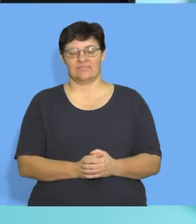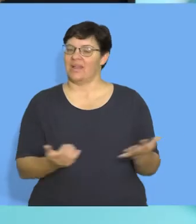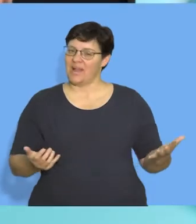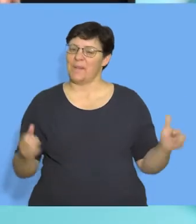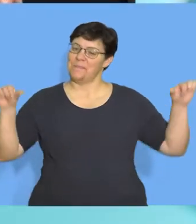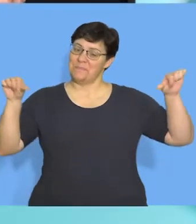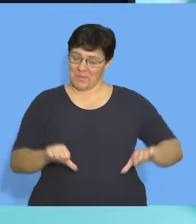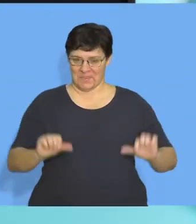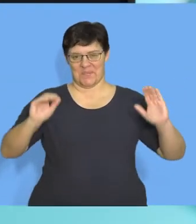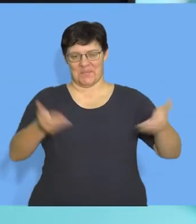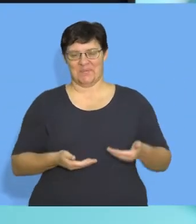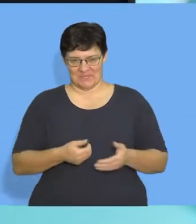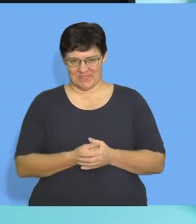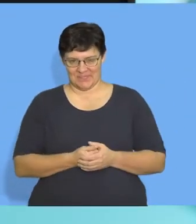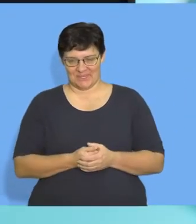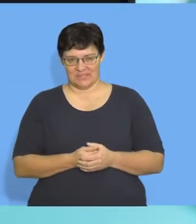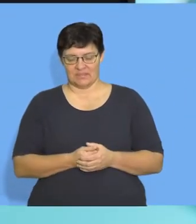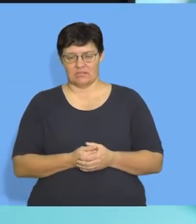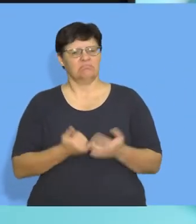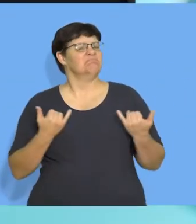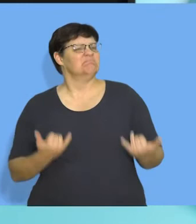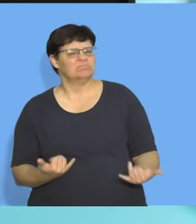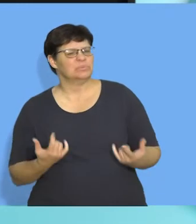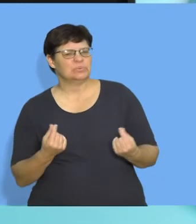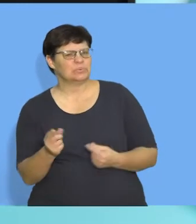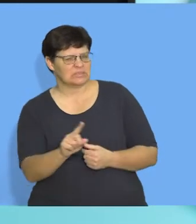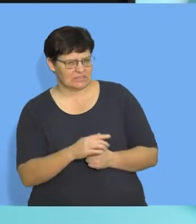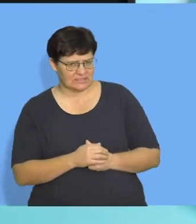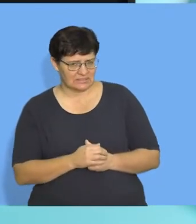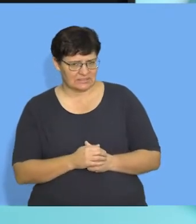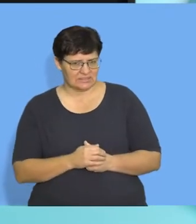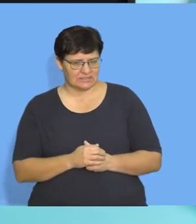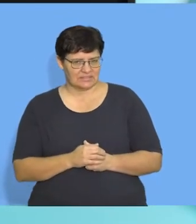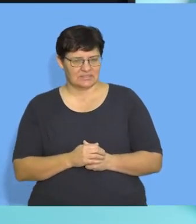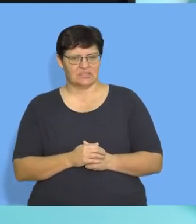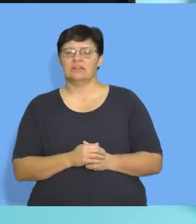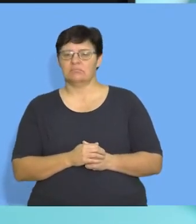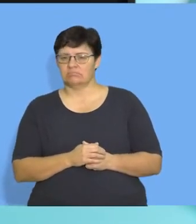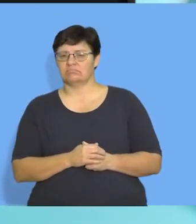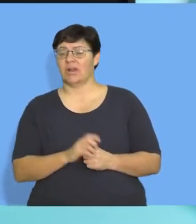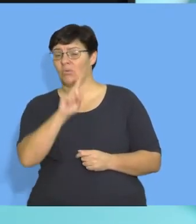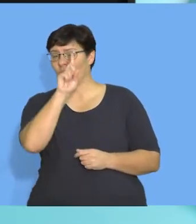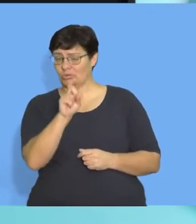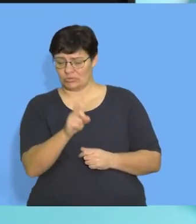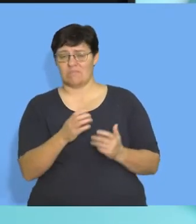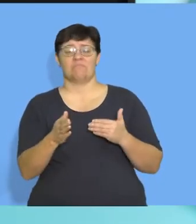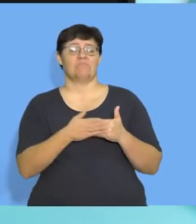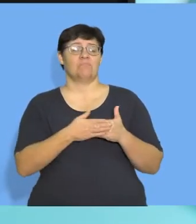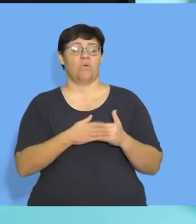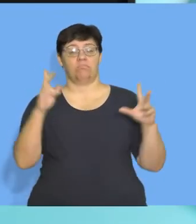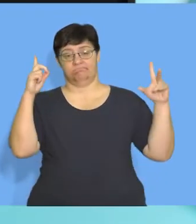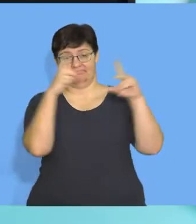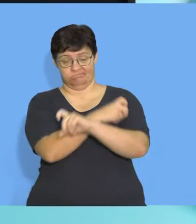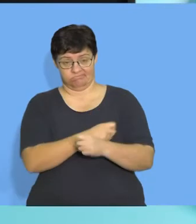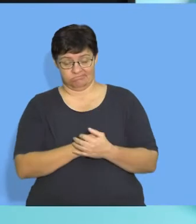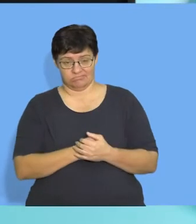Welcome back. Now, let's do some more complicated questions. Let's see if we